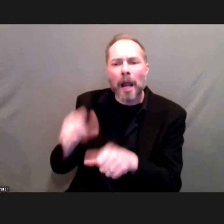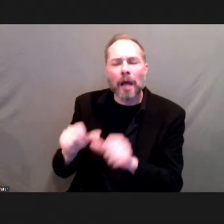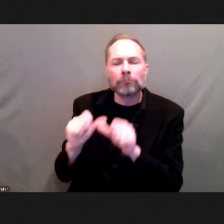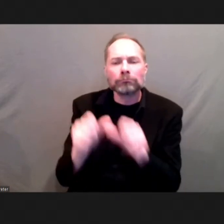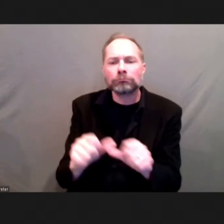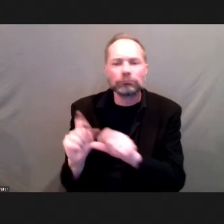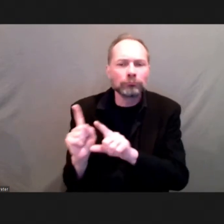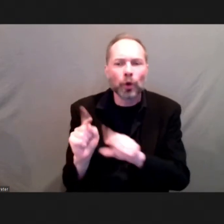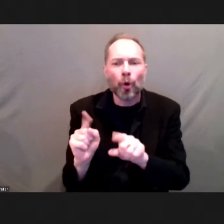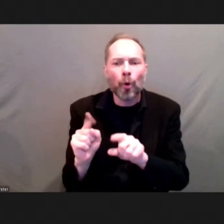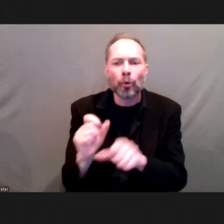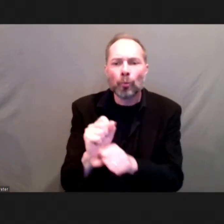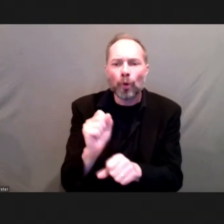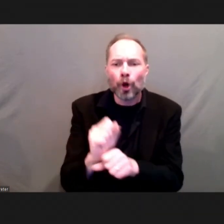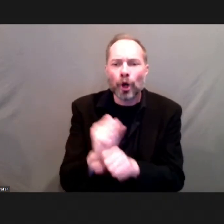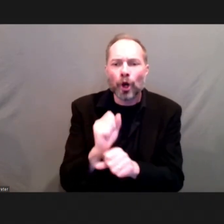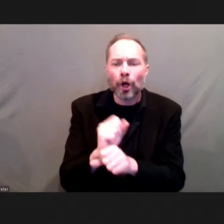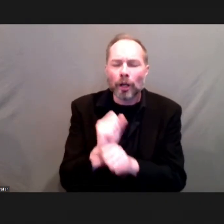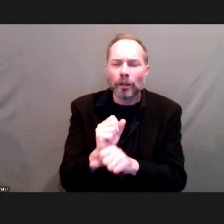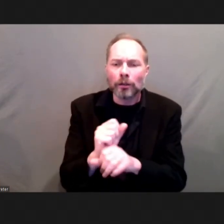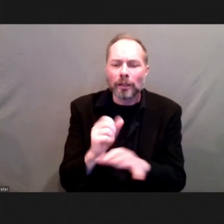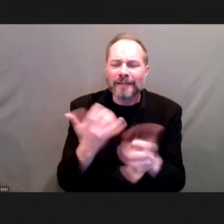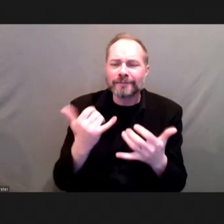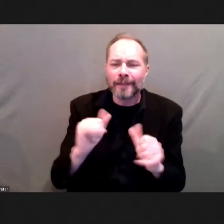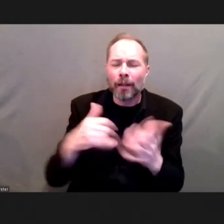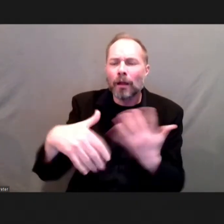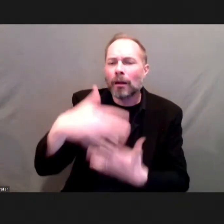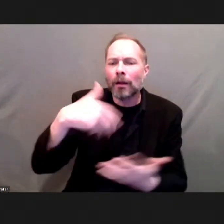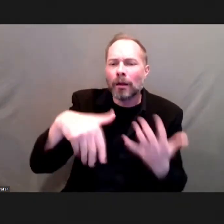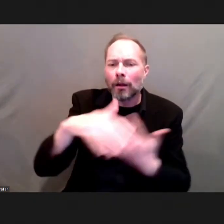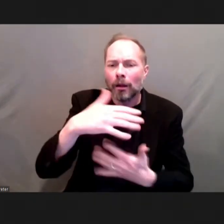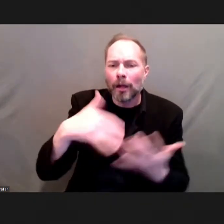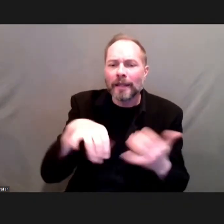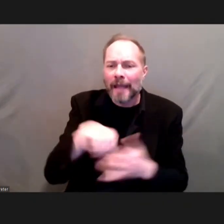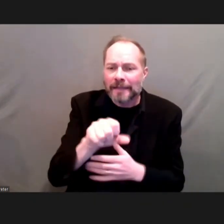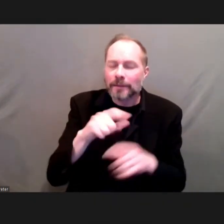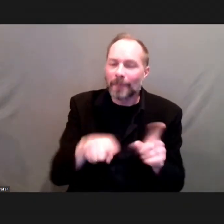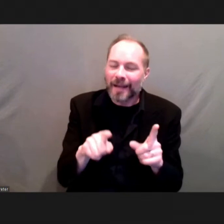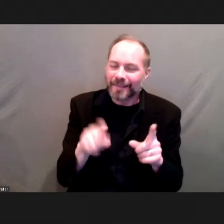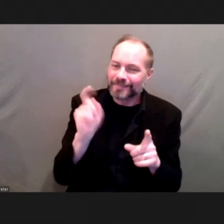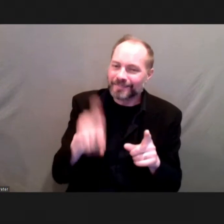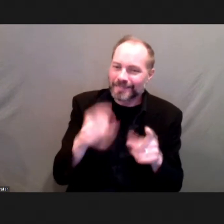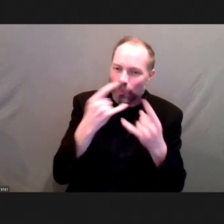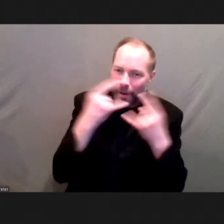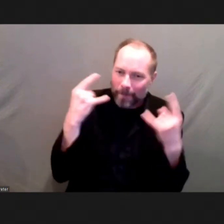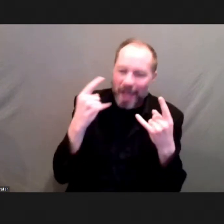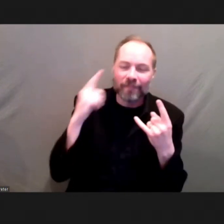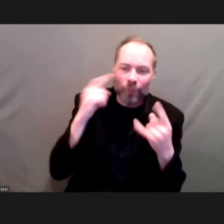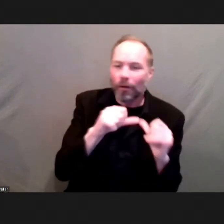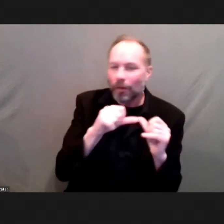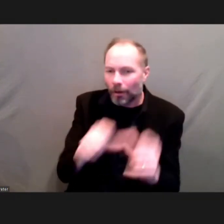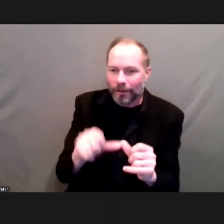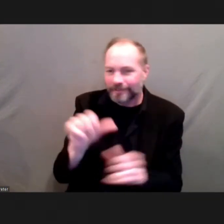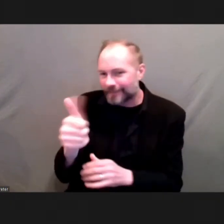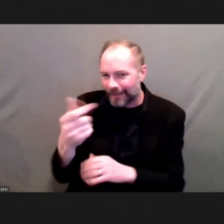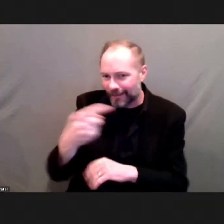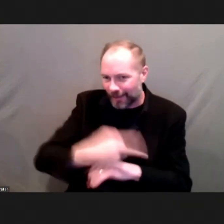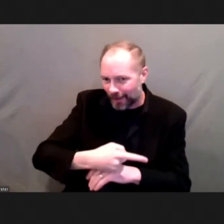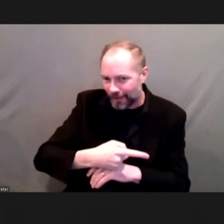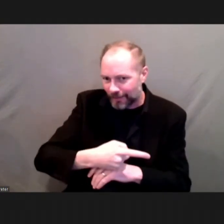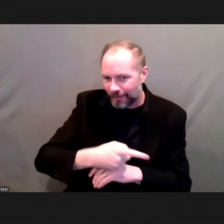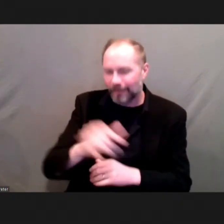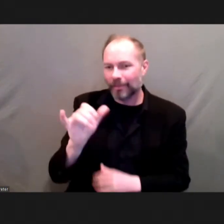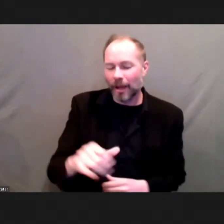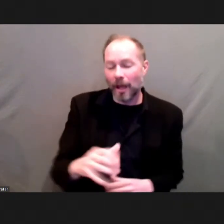work, participating in your activities, and you should wear a mask over the next 10 days. And